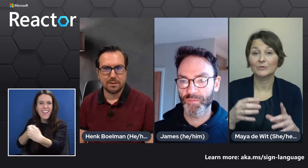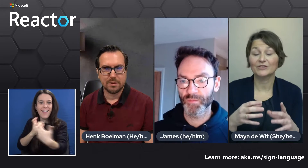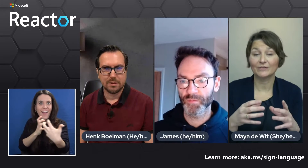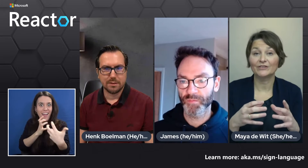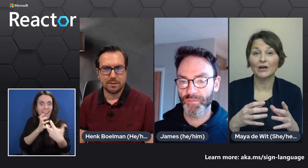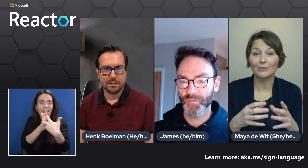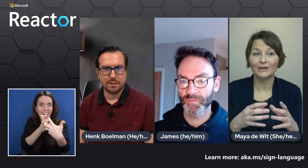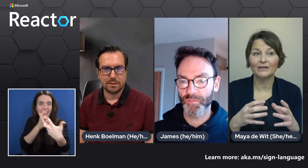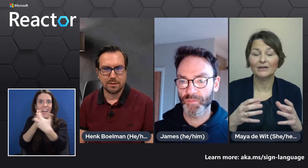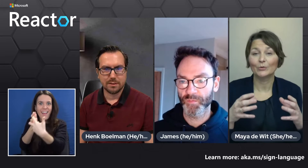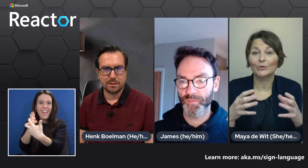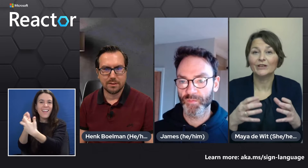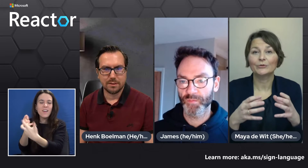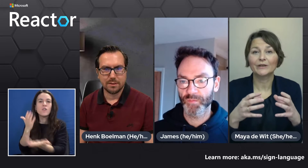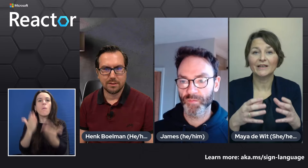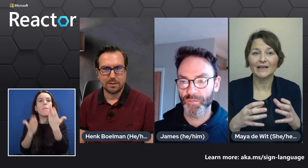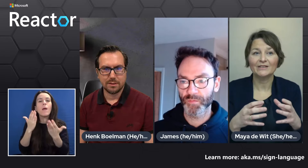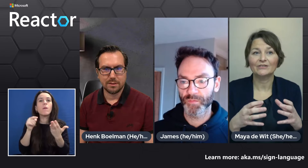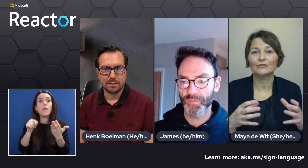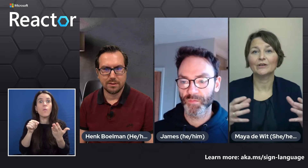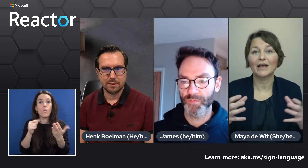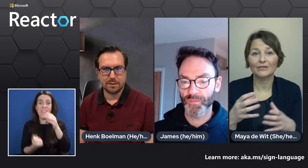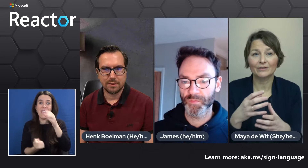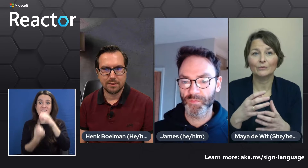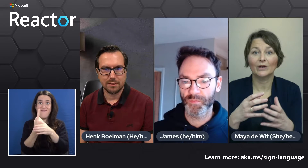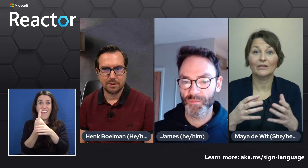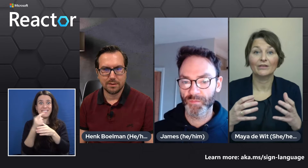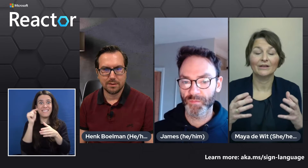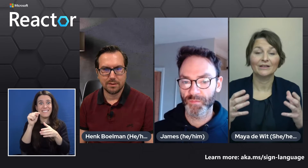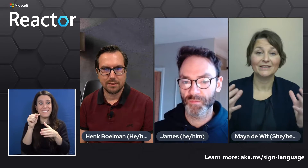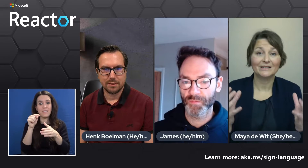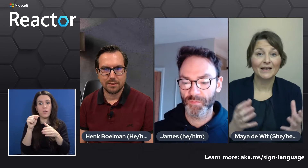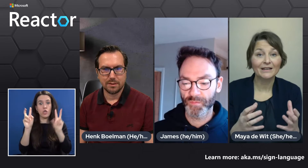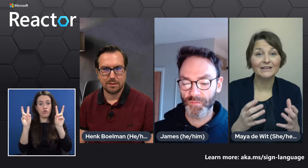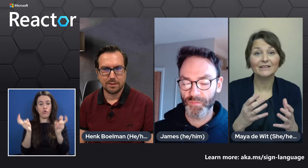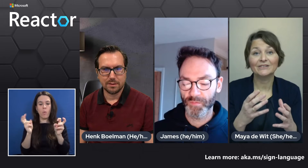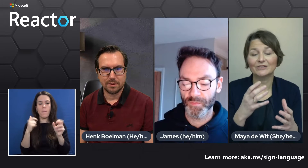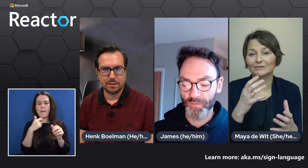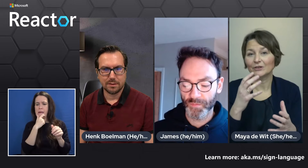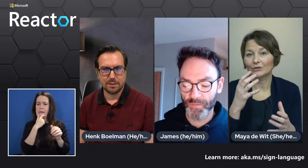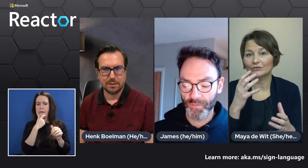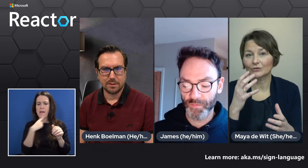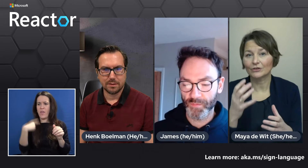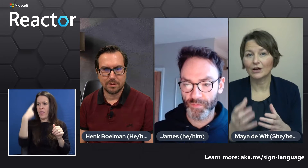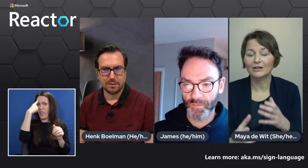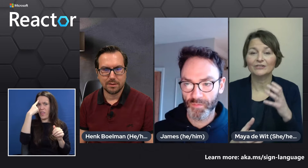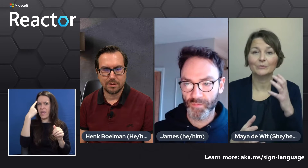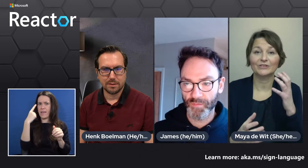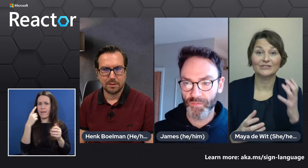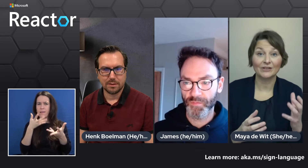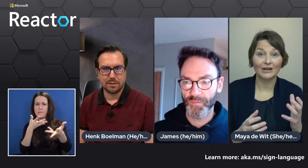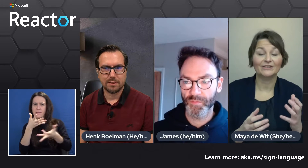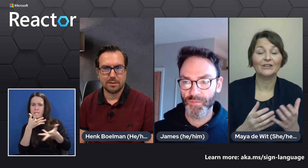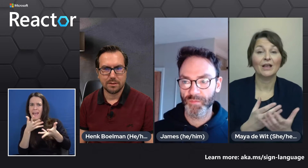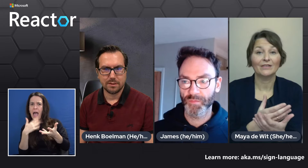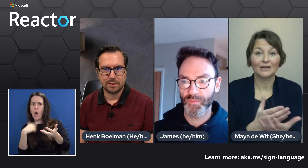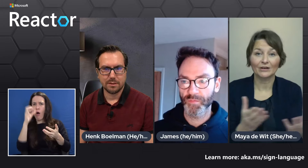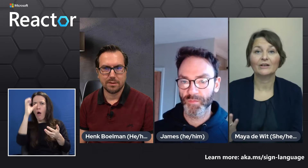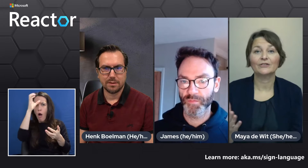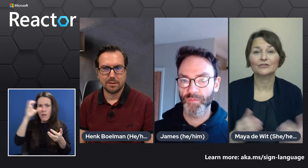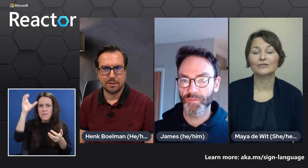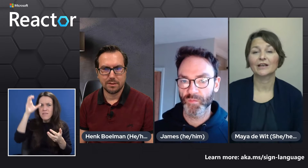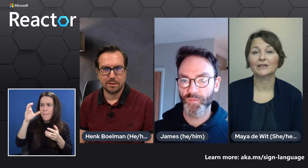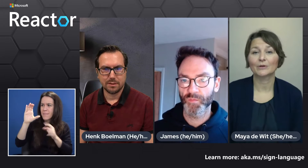on a specific topic, we create together with the attendees, certain concepts and signs that